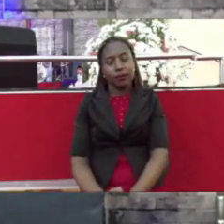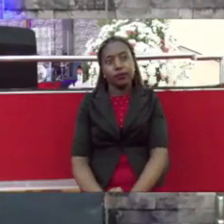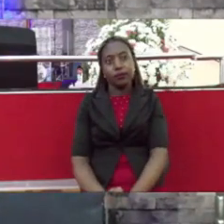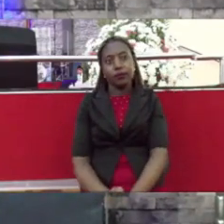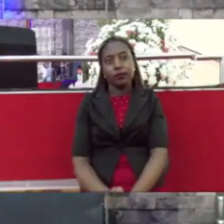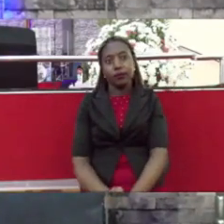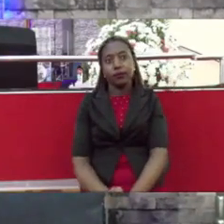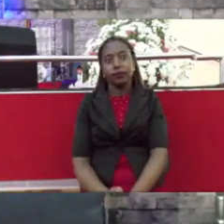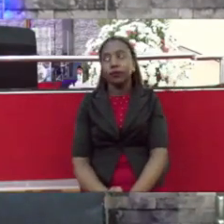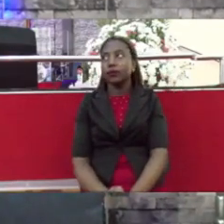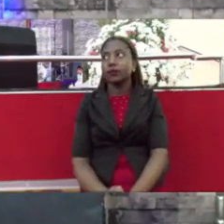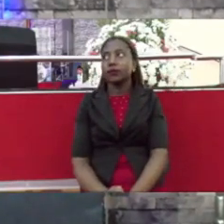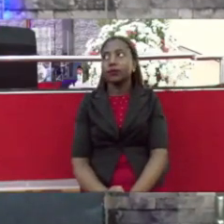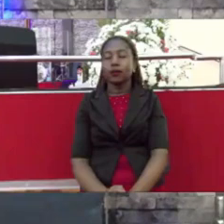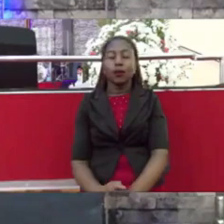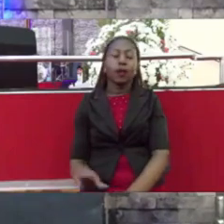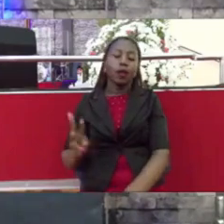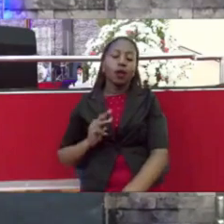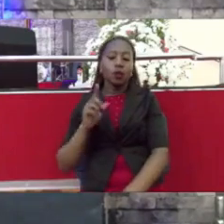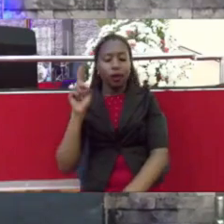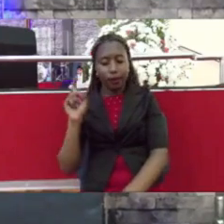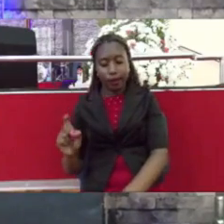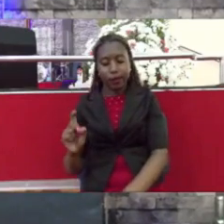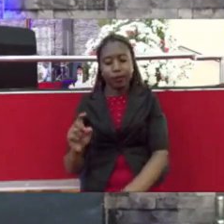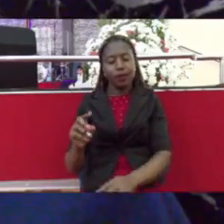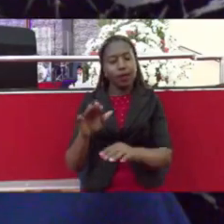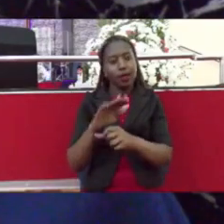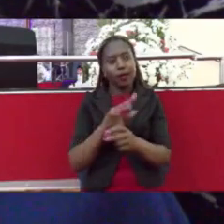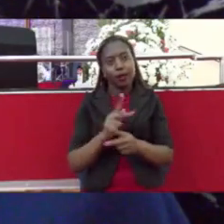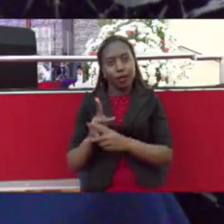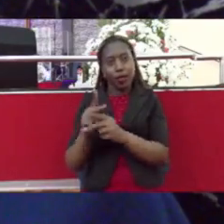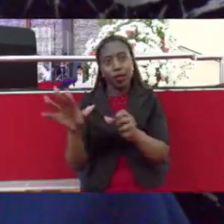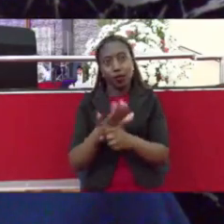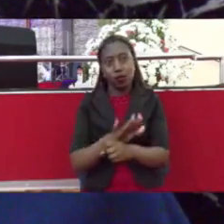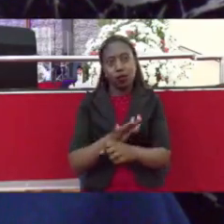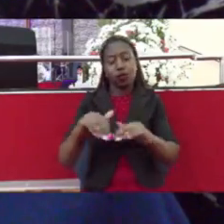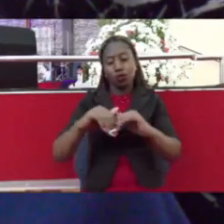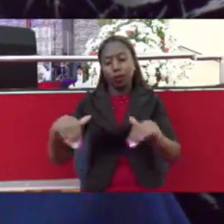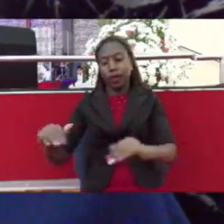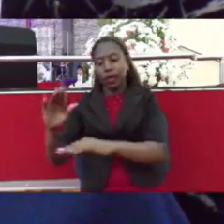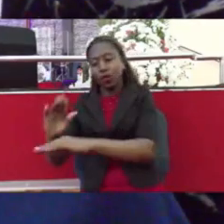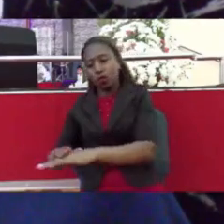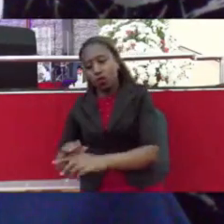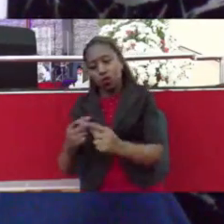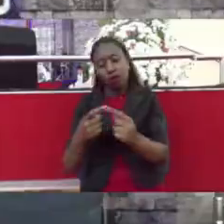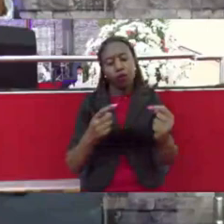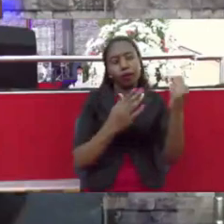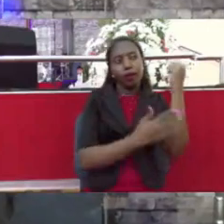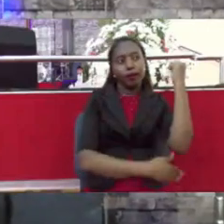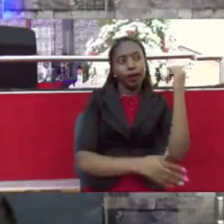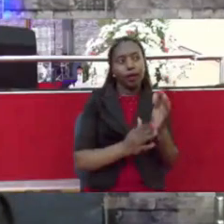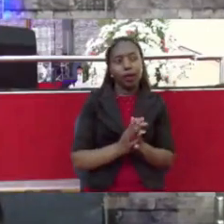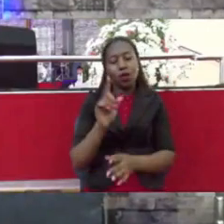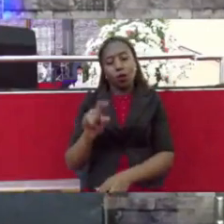mazuri na mabaya. We need to be keen to separate the good and the bad. Yale mazuri tutenganishe na yale mabaya. We need to pick our